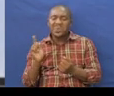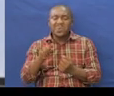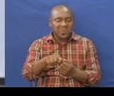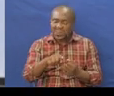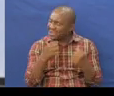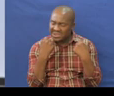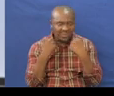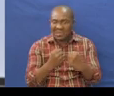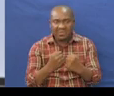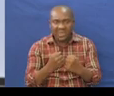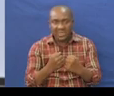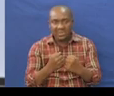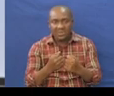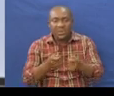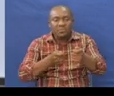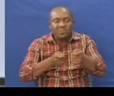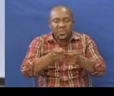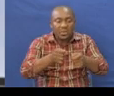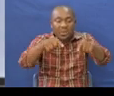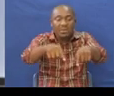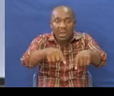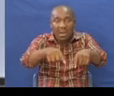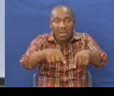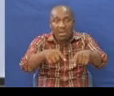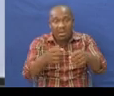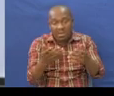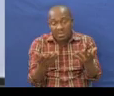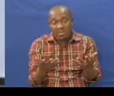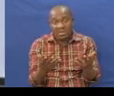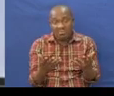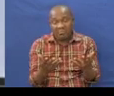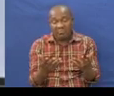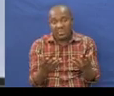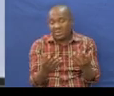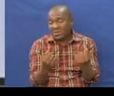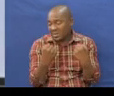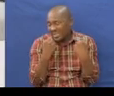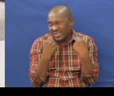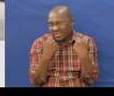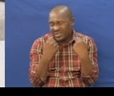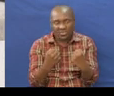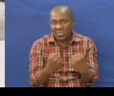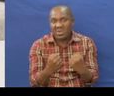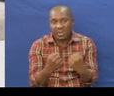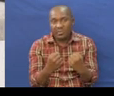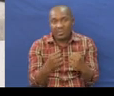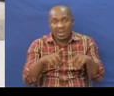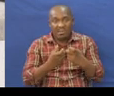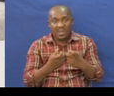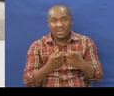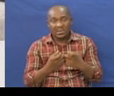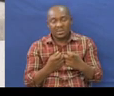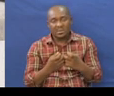of research. If you are well oriented on how to conduct it, it is very good. But if you have not